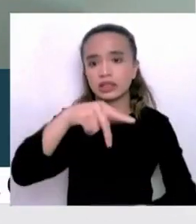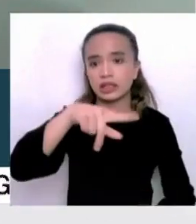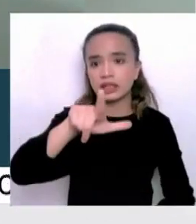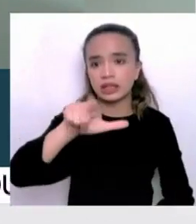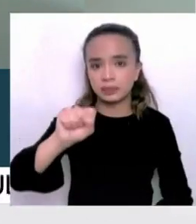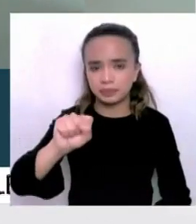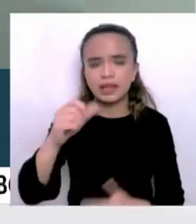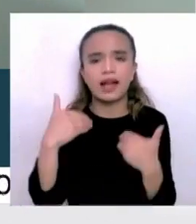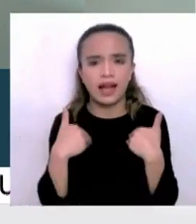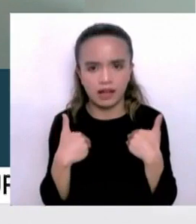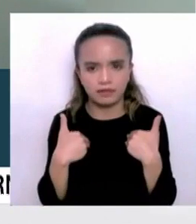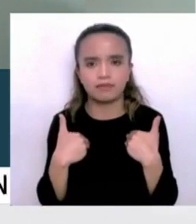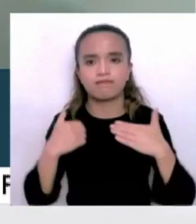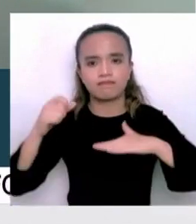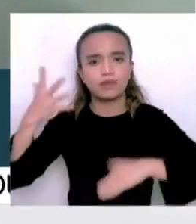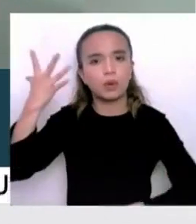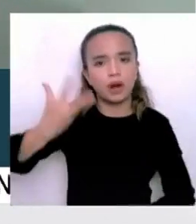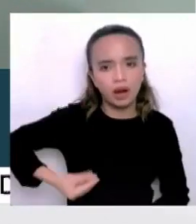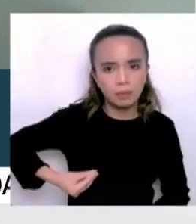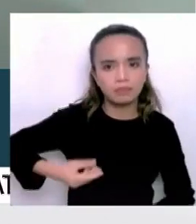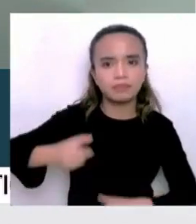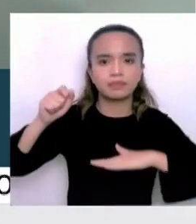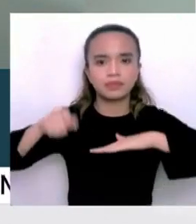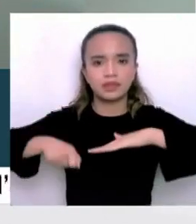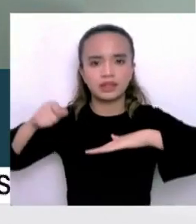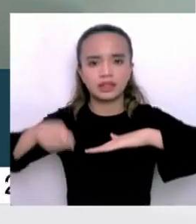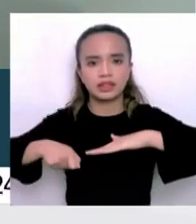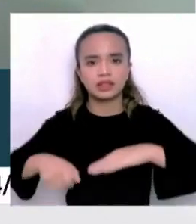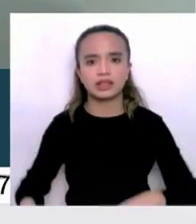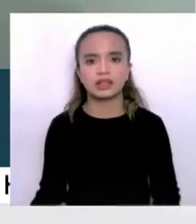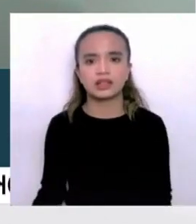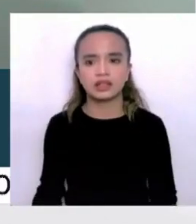mga justices din. So